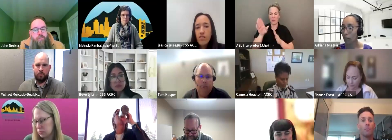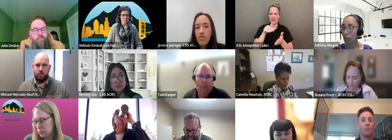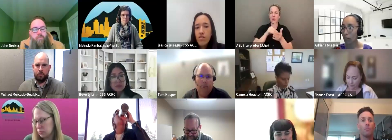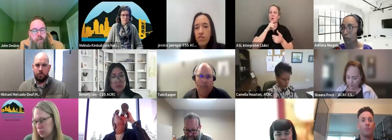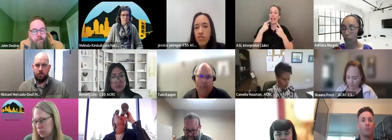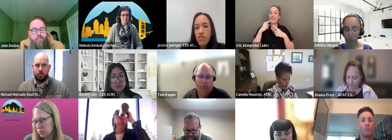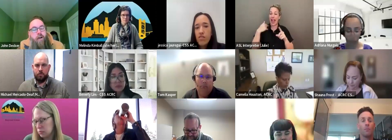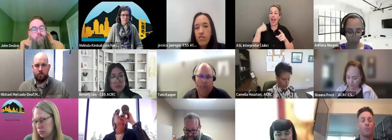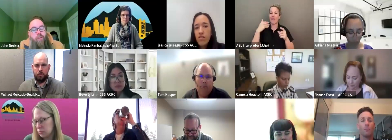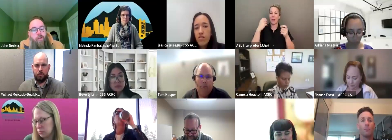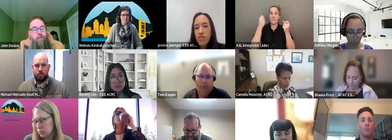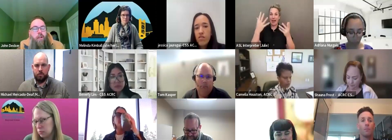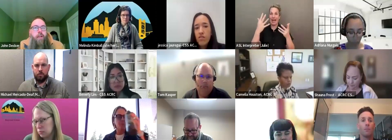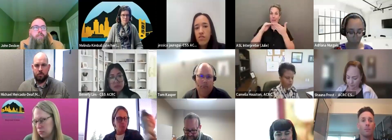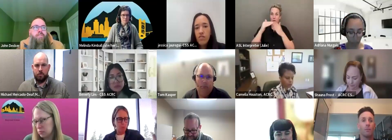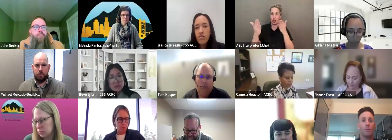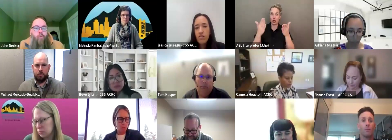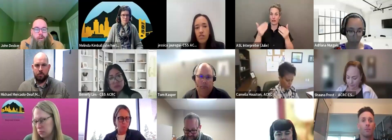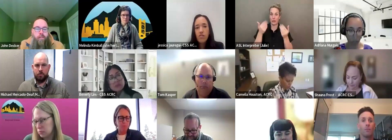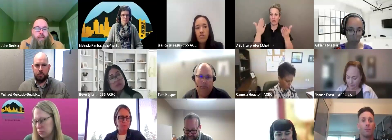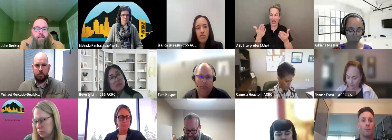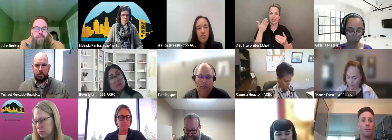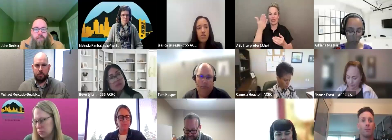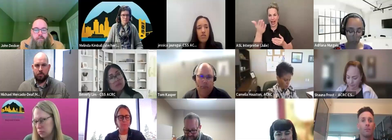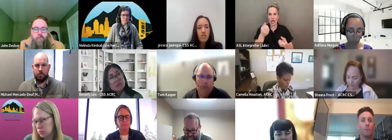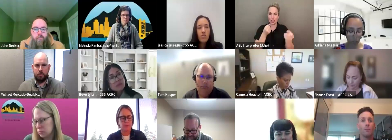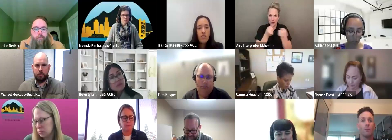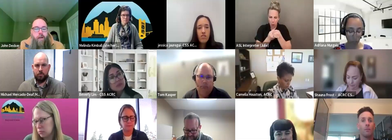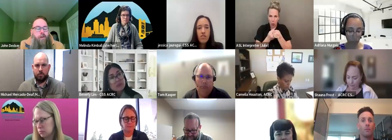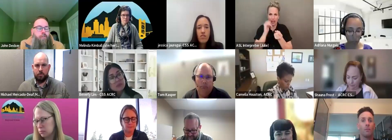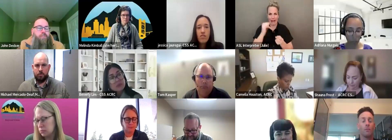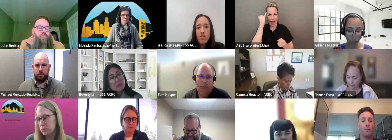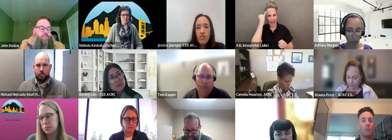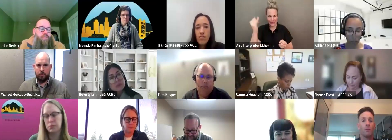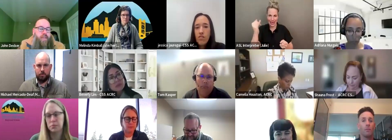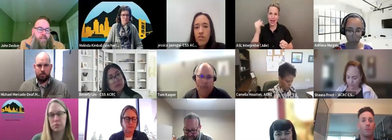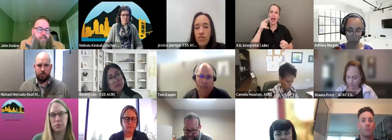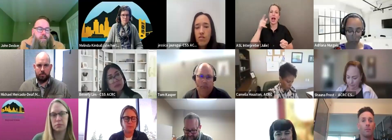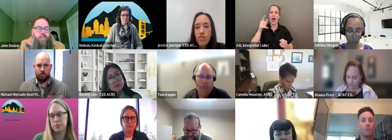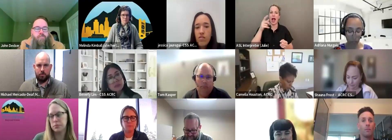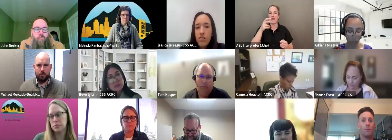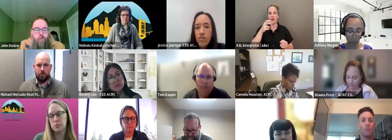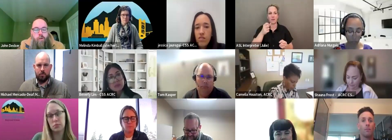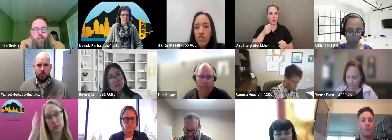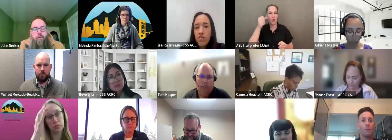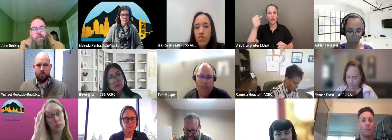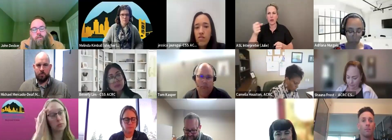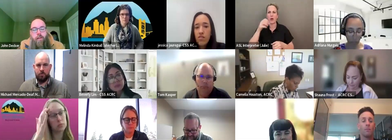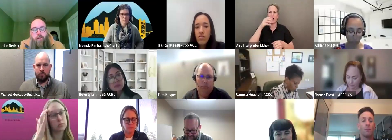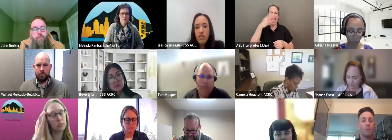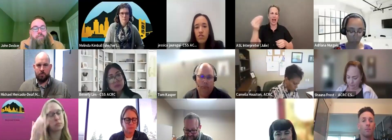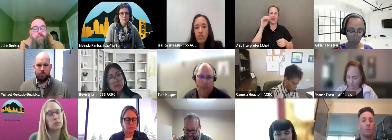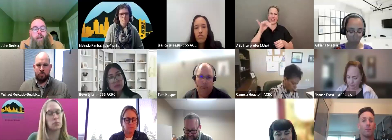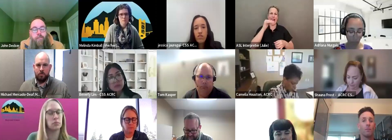many community service providers out there supporting the idea of moving people out of institutional settings and into more, you